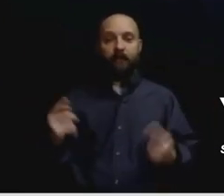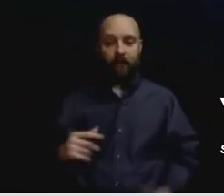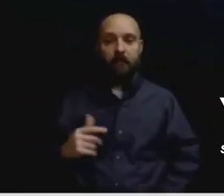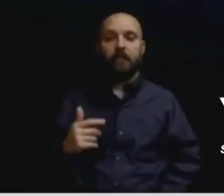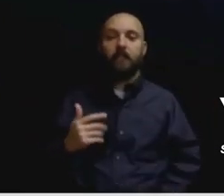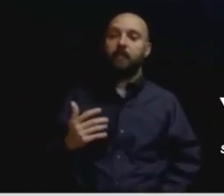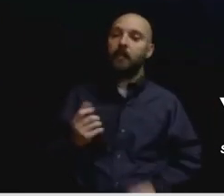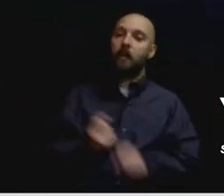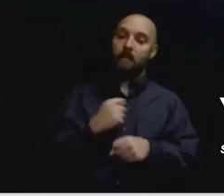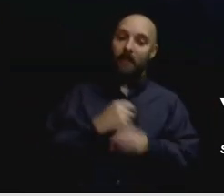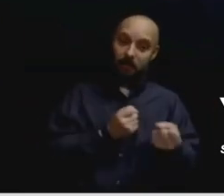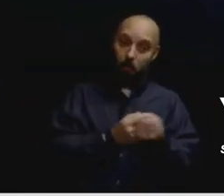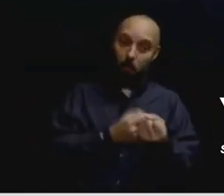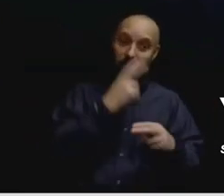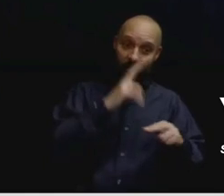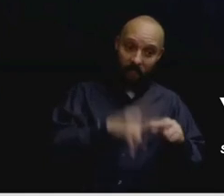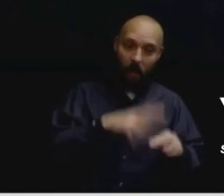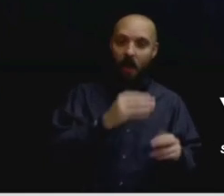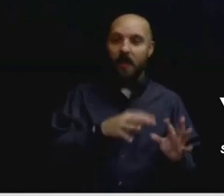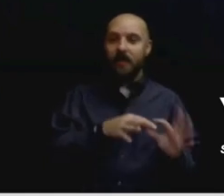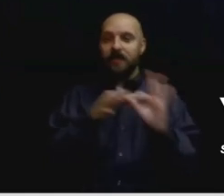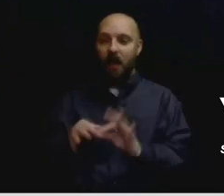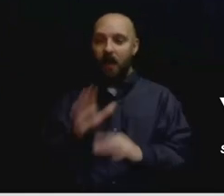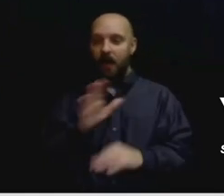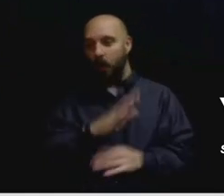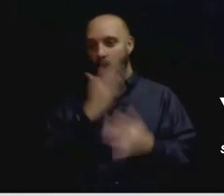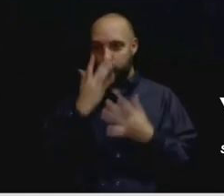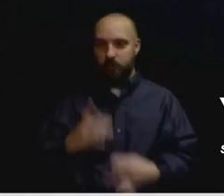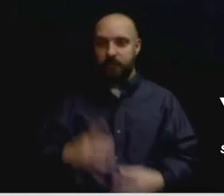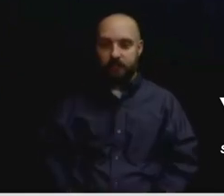supports fun and tie in interest.